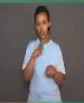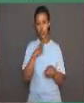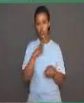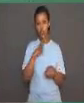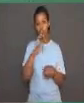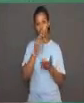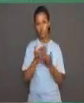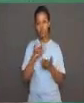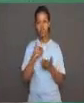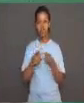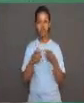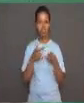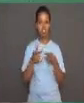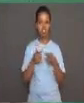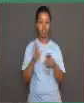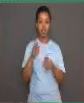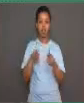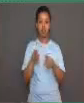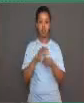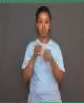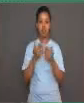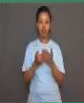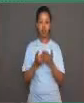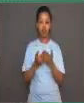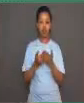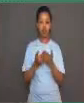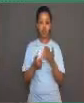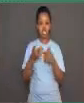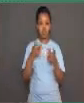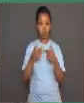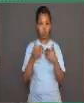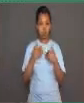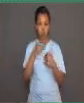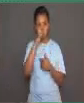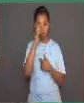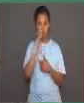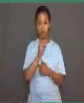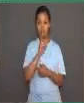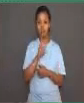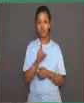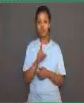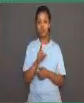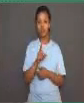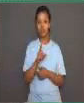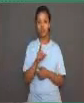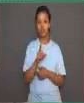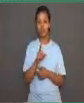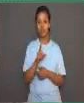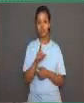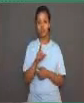races in the human population could have enabled the population to evolve into